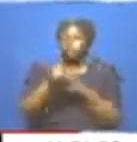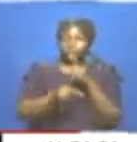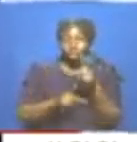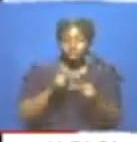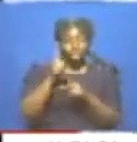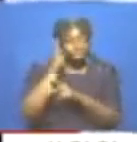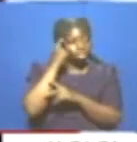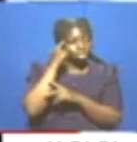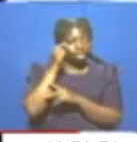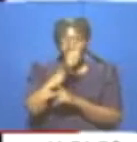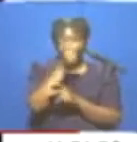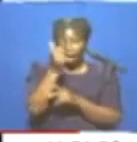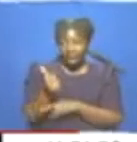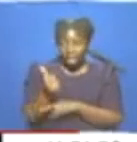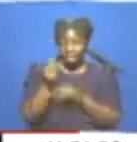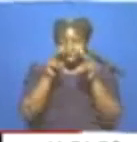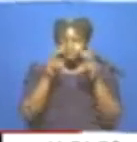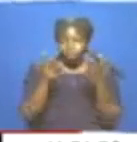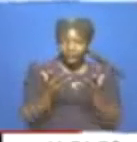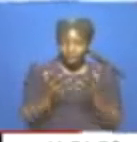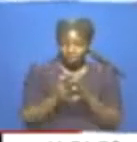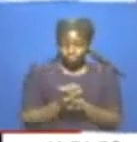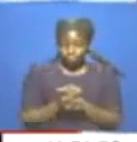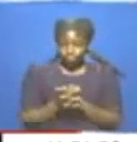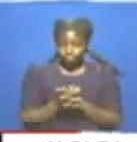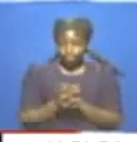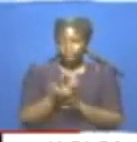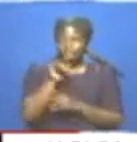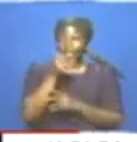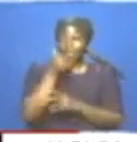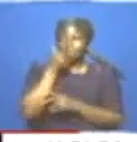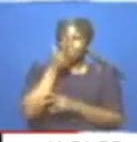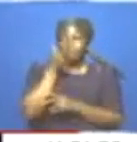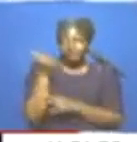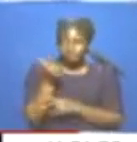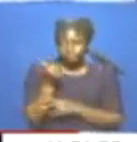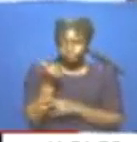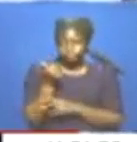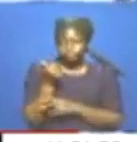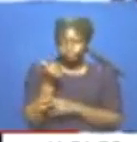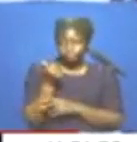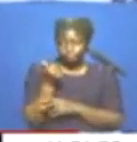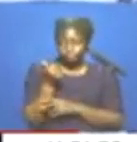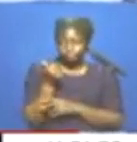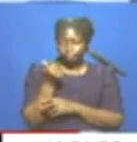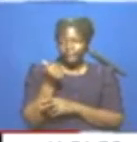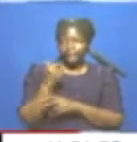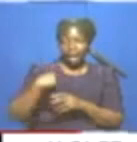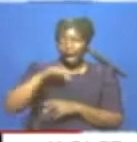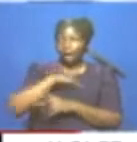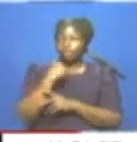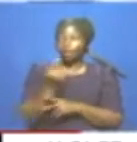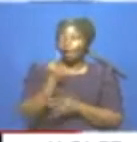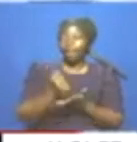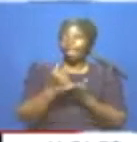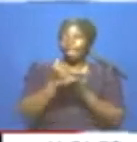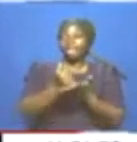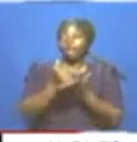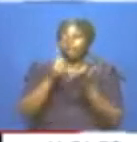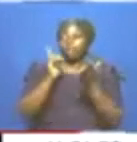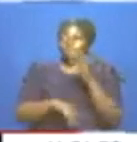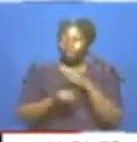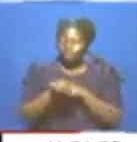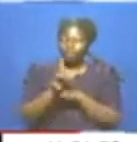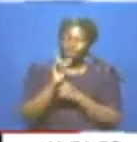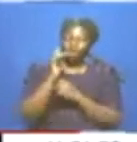other aspects of the protocols will be best handled by the Ministry of Health. We just facilitate what it is that they prescribe